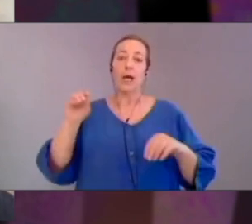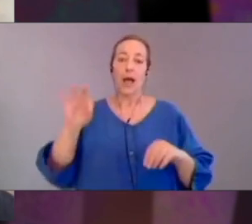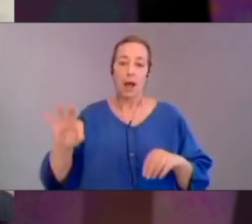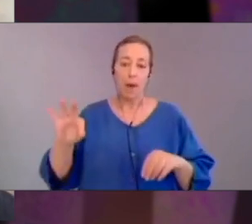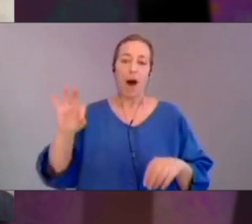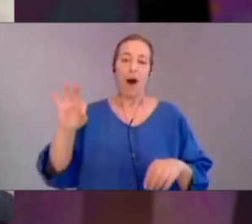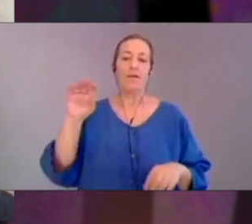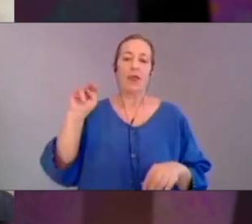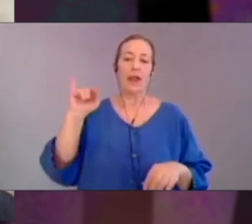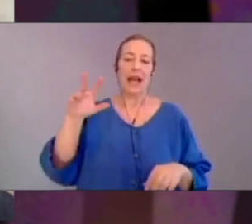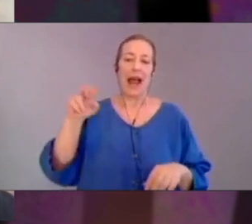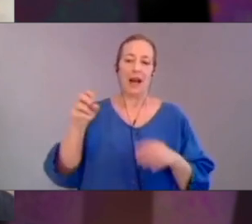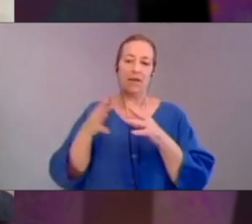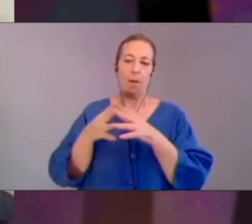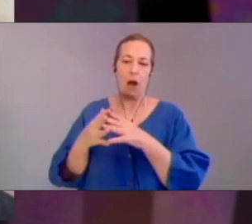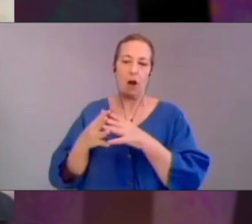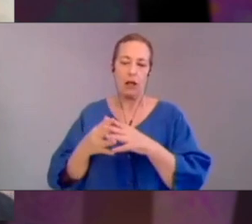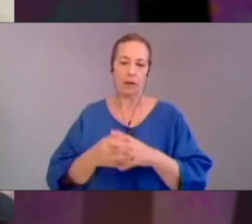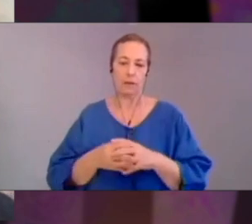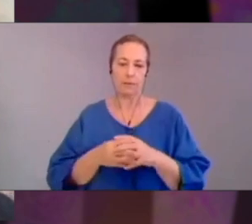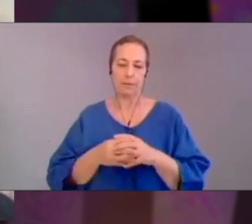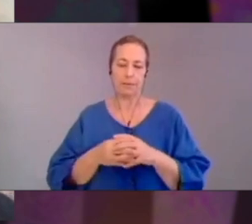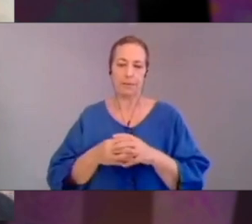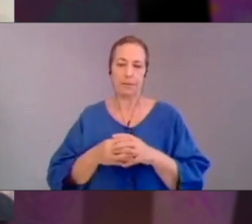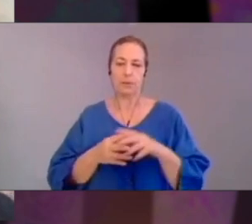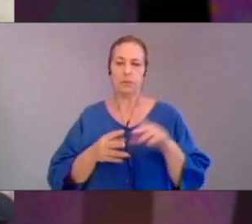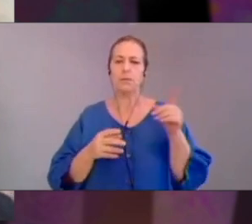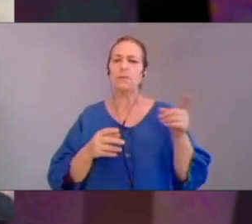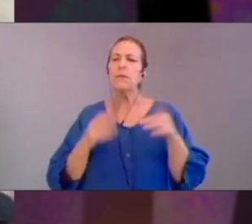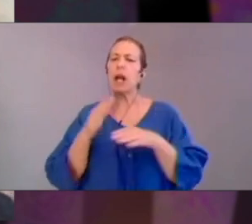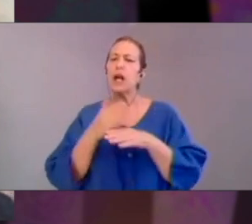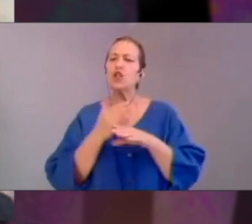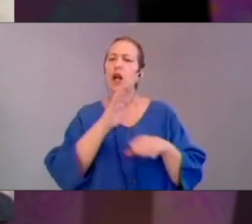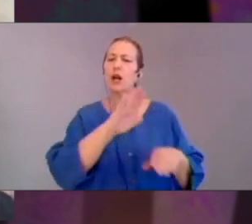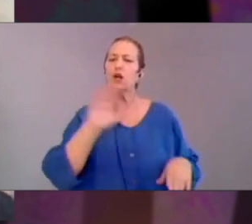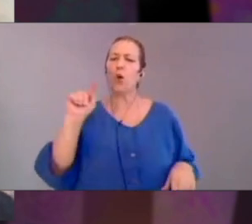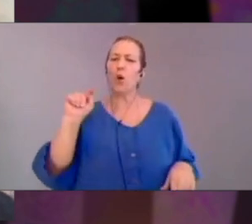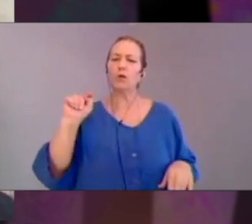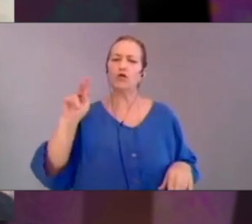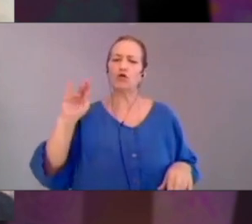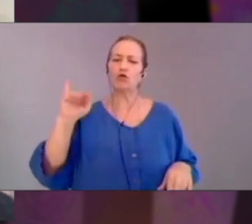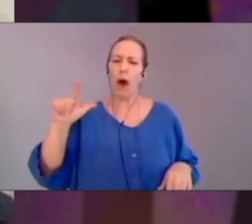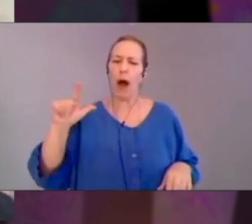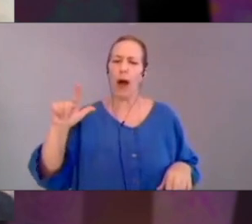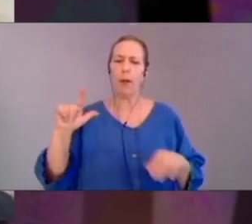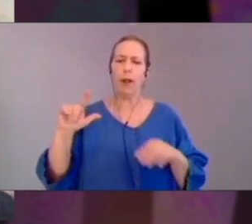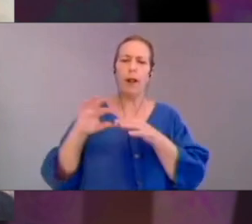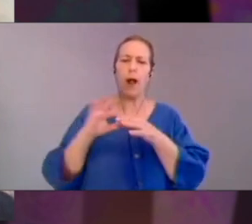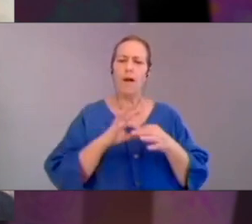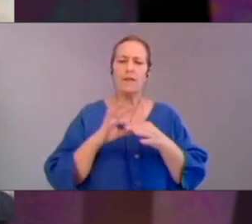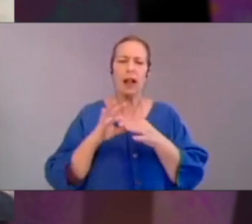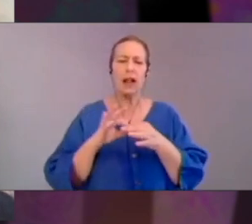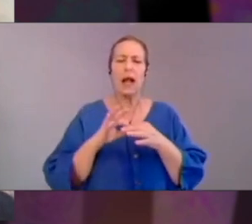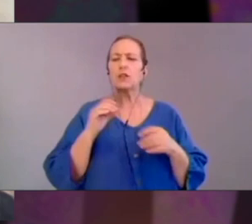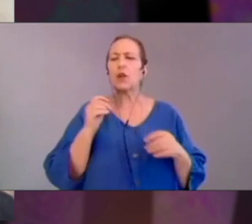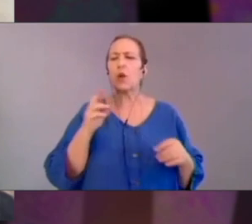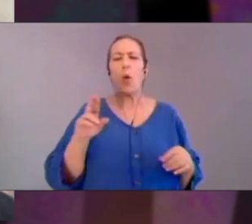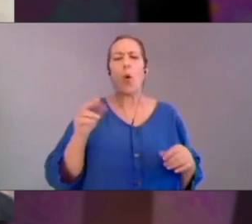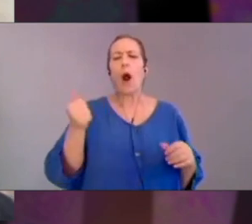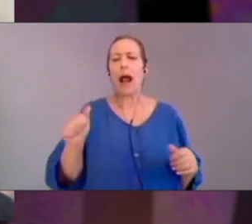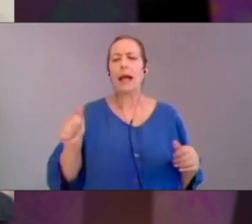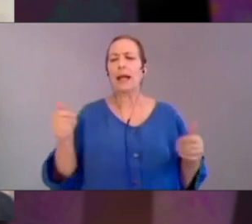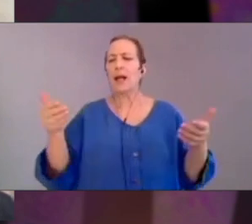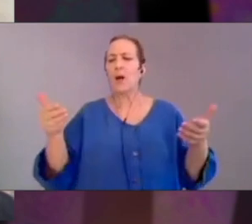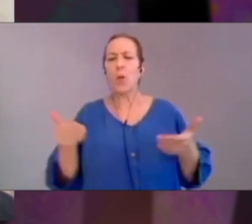partly because of your tribal affiliation. So could you share with me your tribal affiliation and any particular welcome or greeting that you